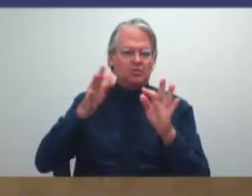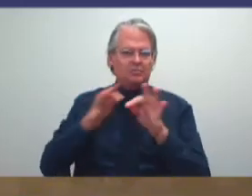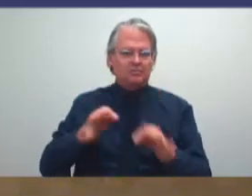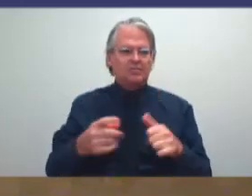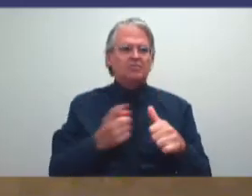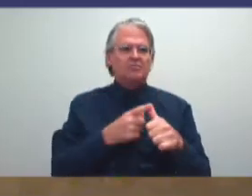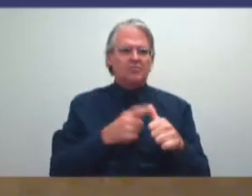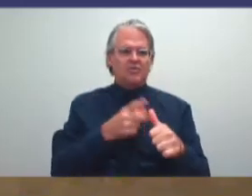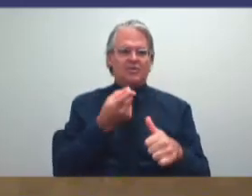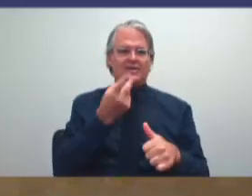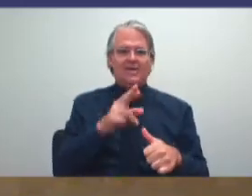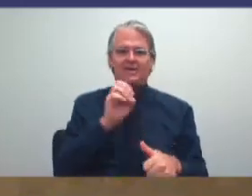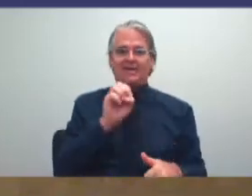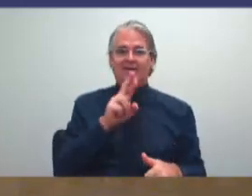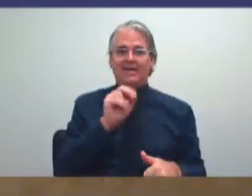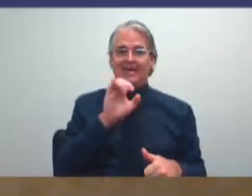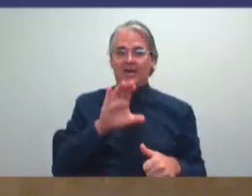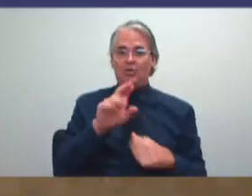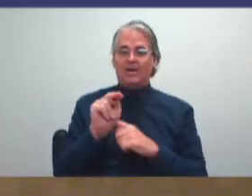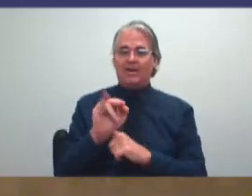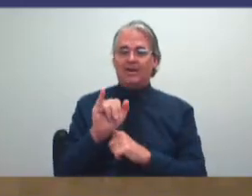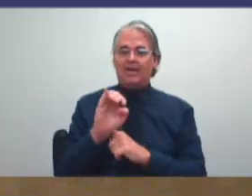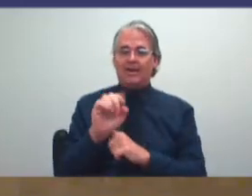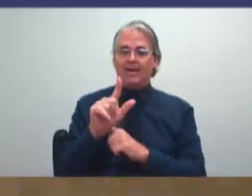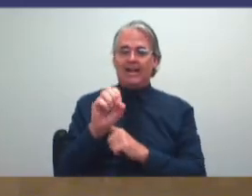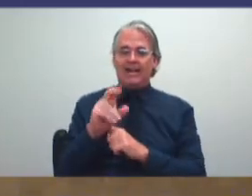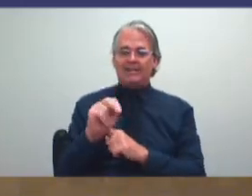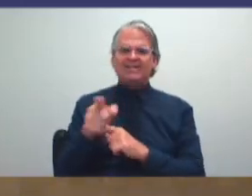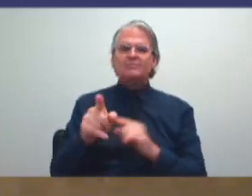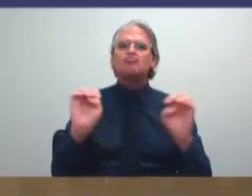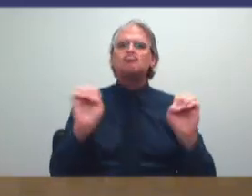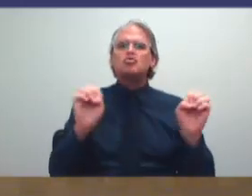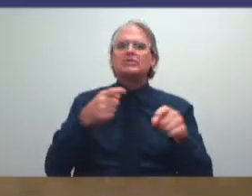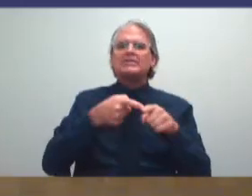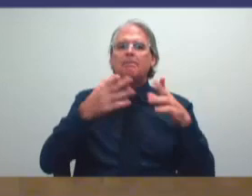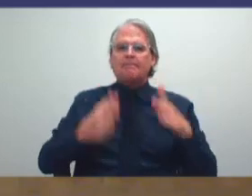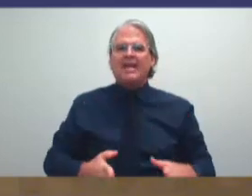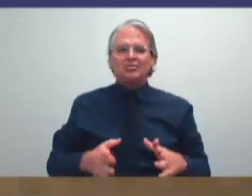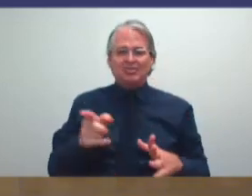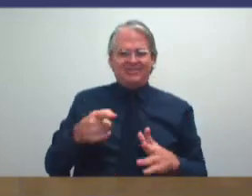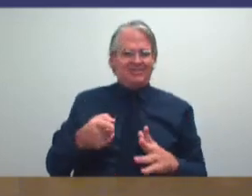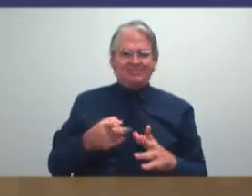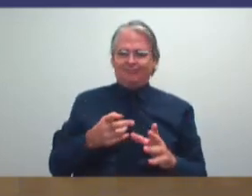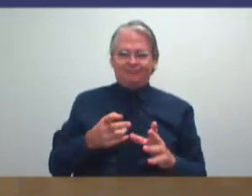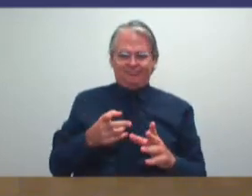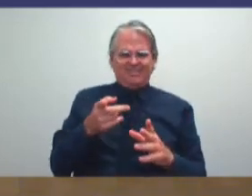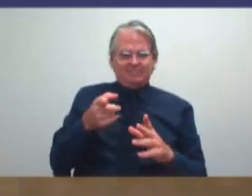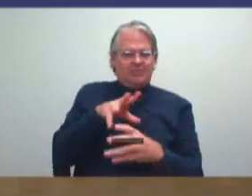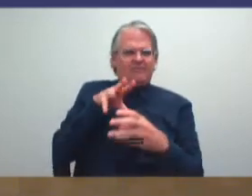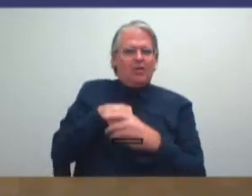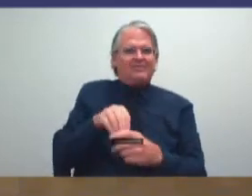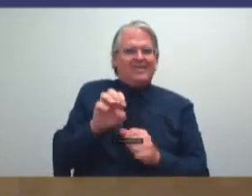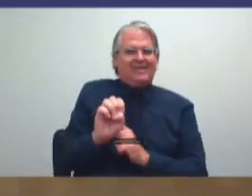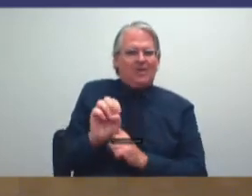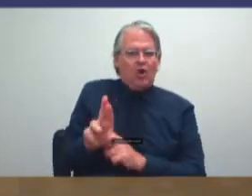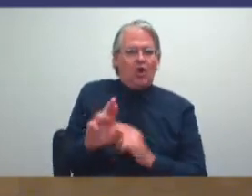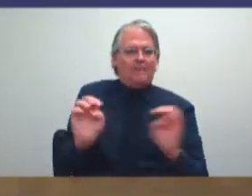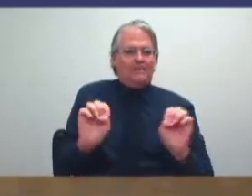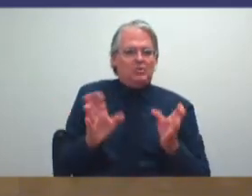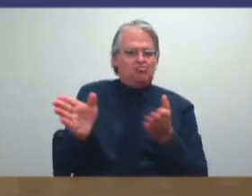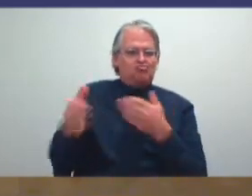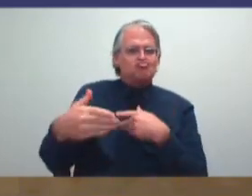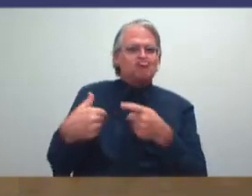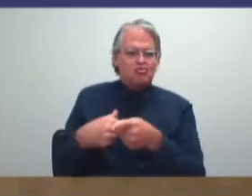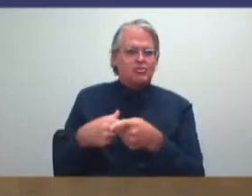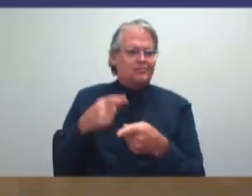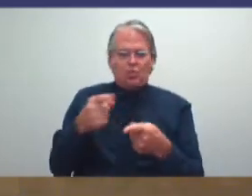an emergency specialist fighting COVID-19 right from the ER, so he's seen the effects of COVID-19 firsthand.